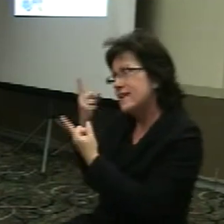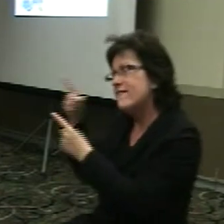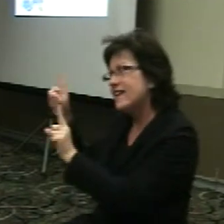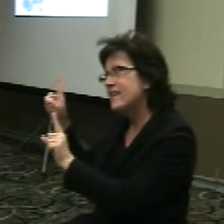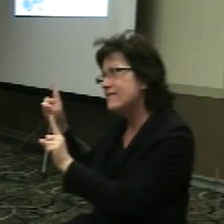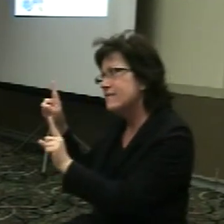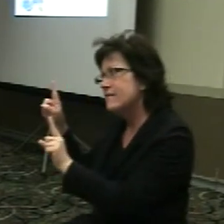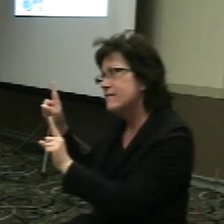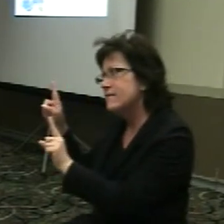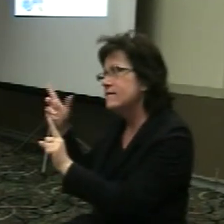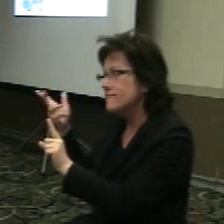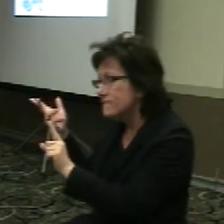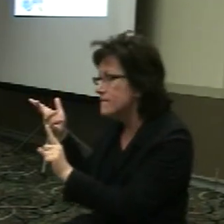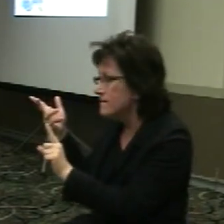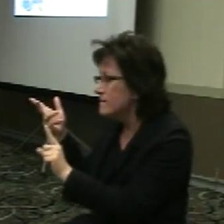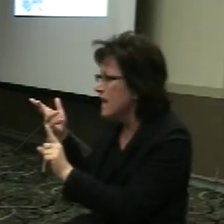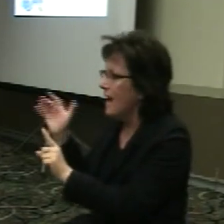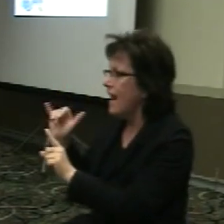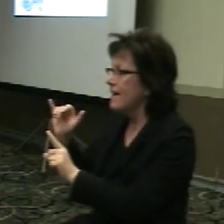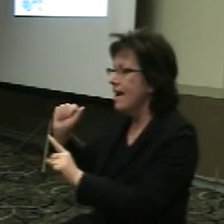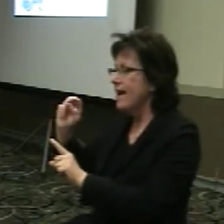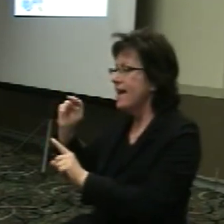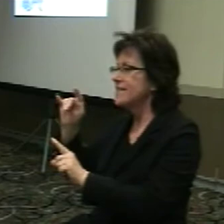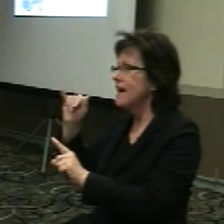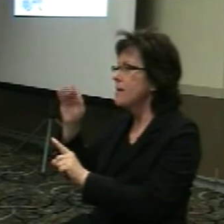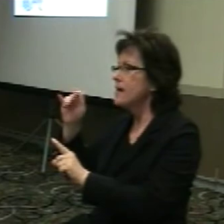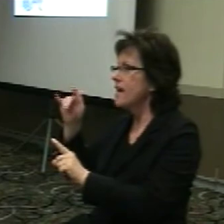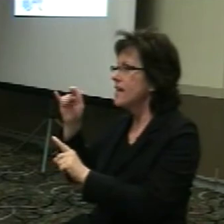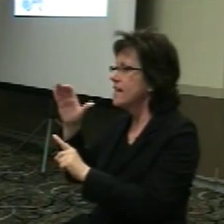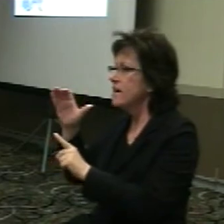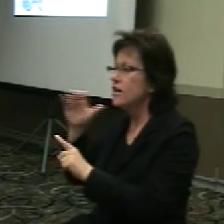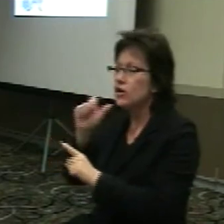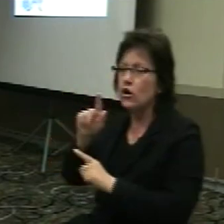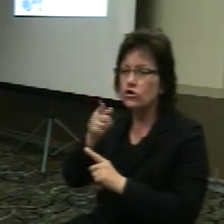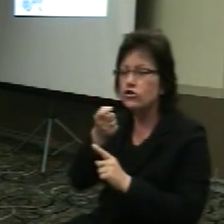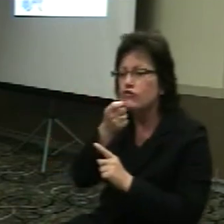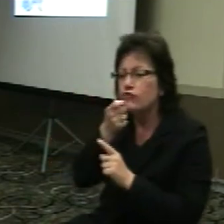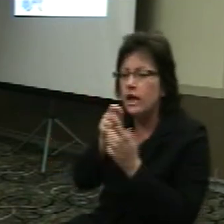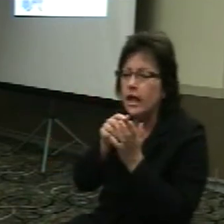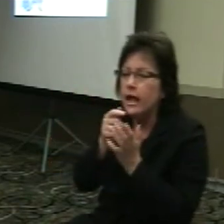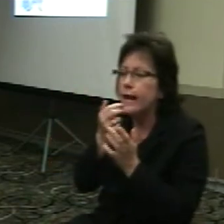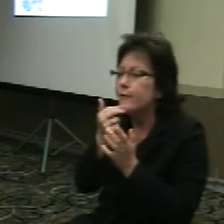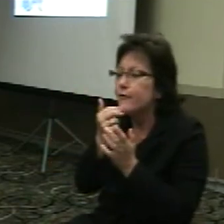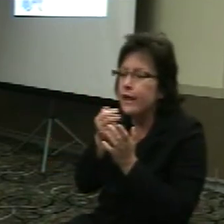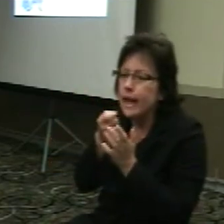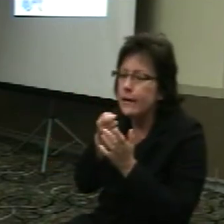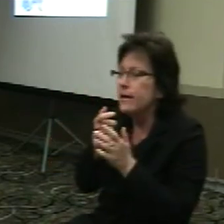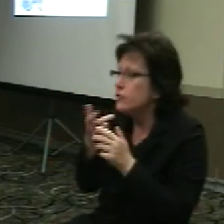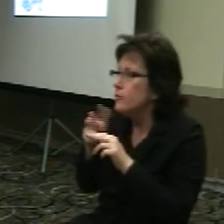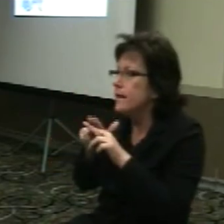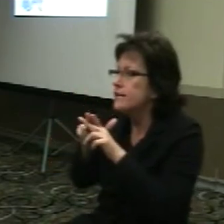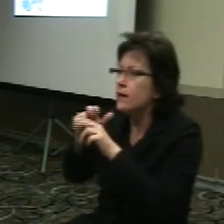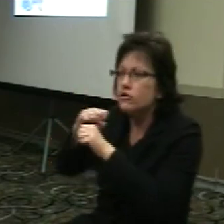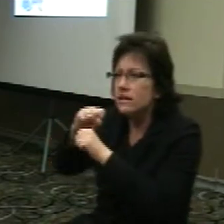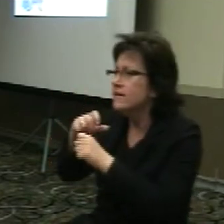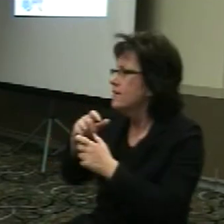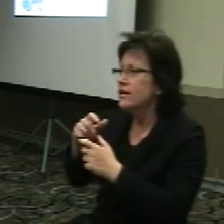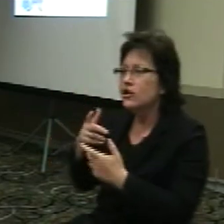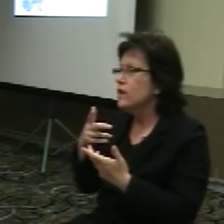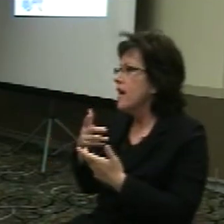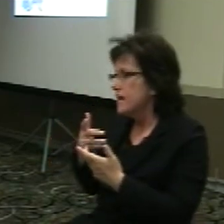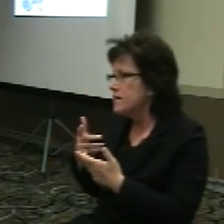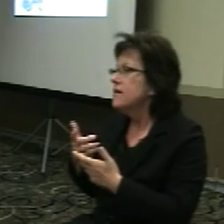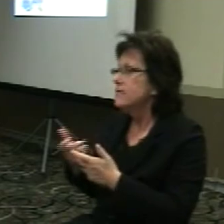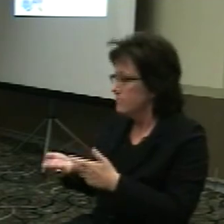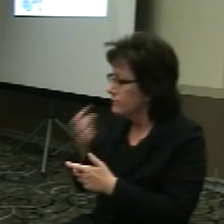effective. It's kind of like an antibiotic. You don't just take a little bit of dosage because you'll build up resistance. You can build up resistance to punishments too.